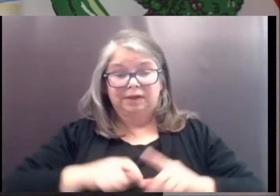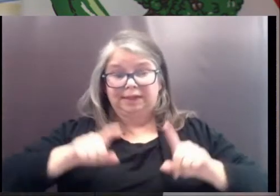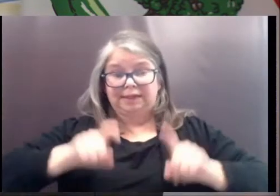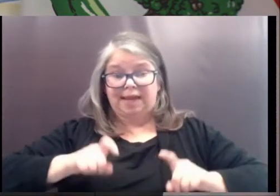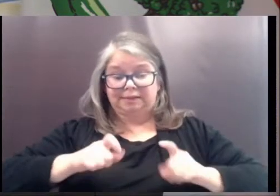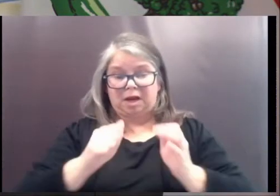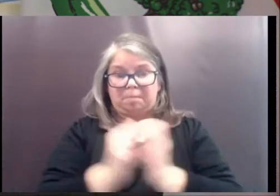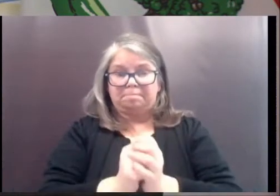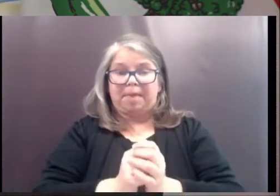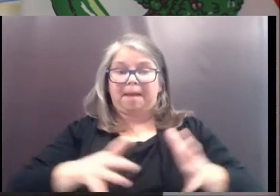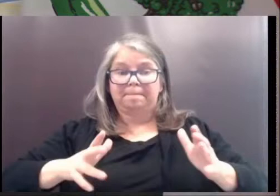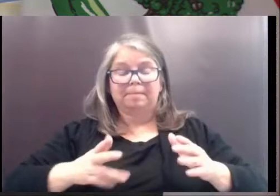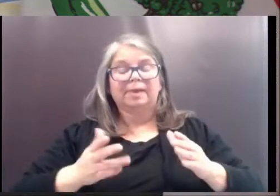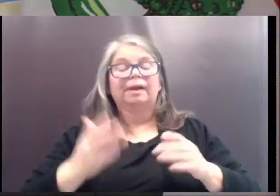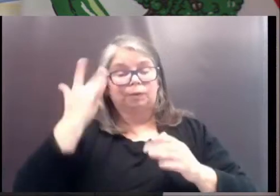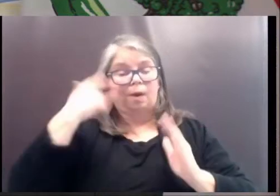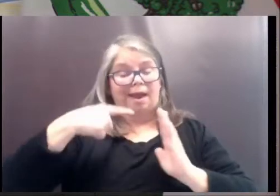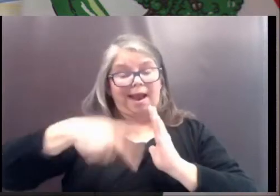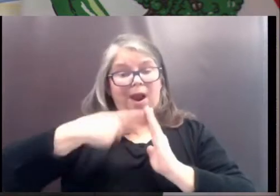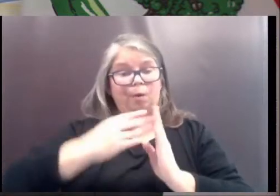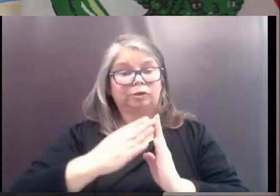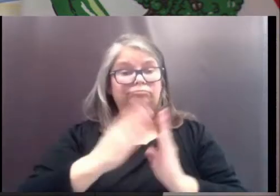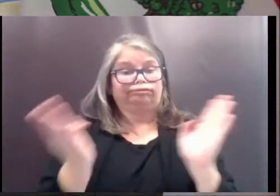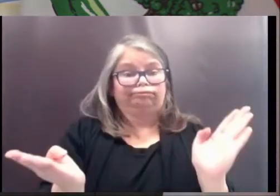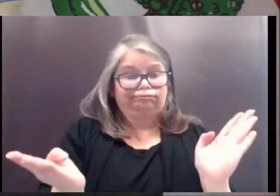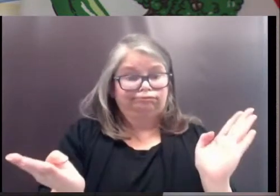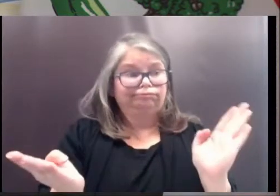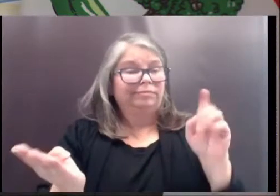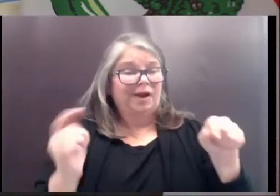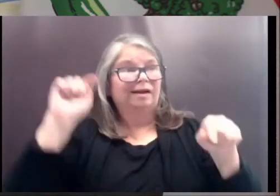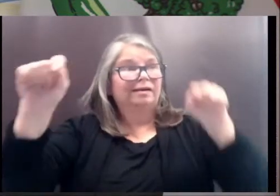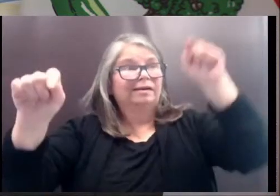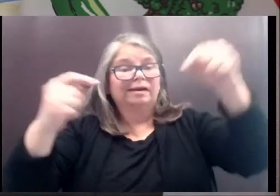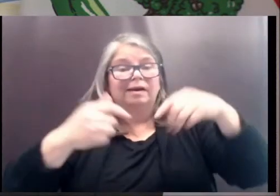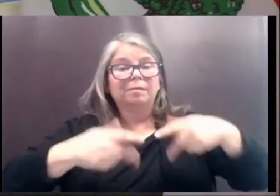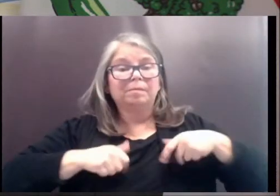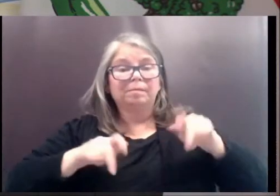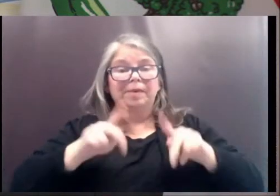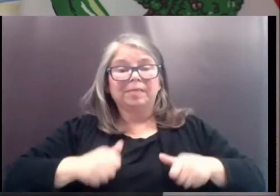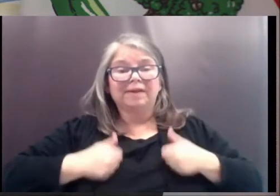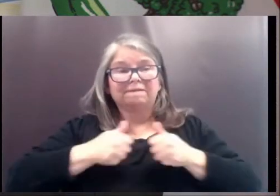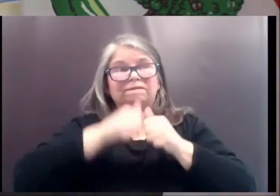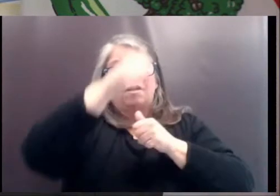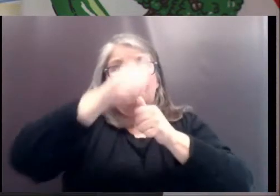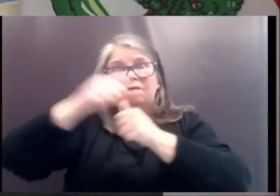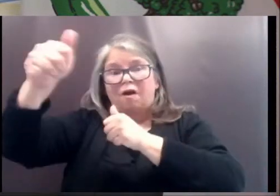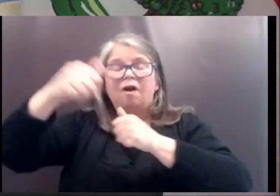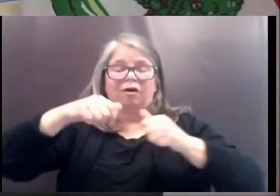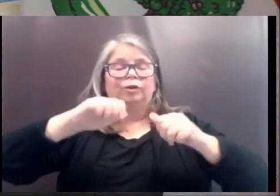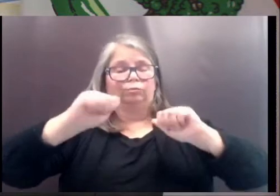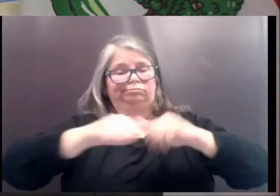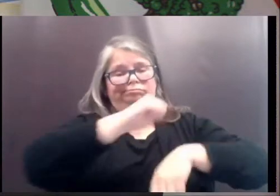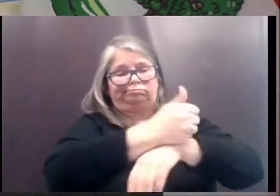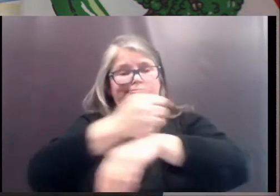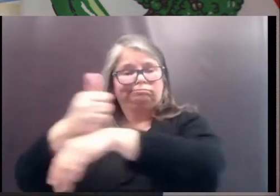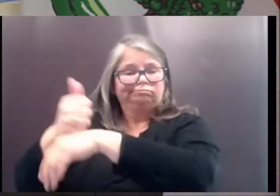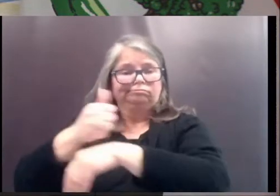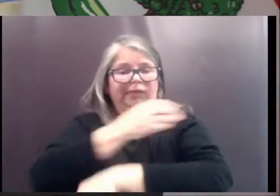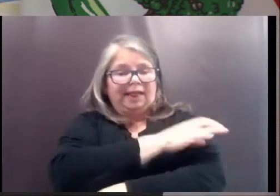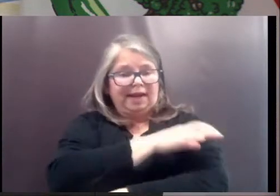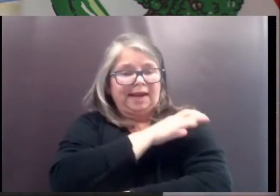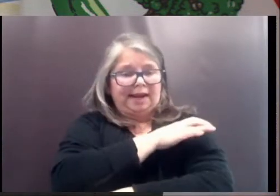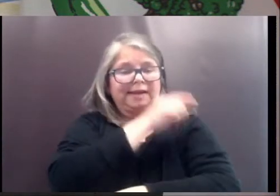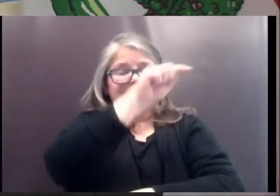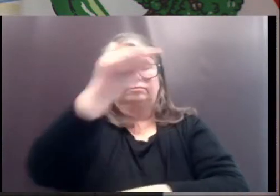our rural testing sites as well, to add capacity for those ability to book tests and appointments. So we are